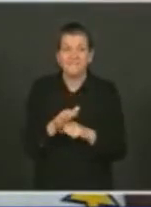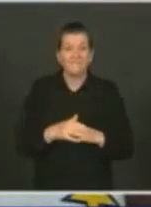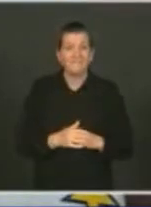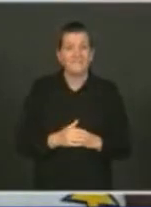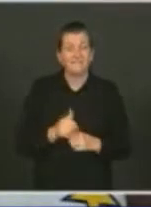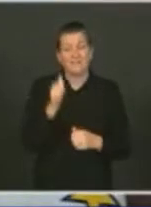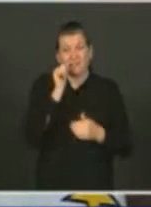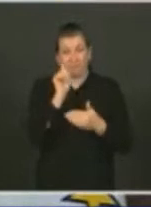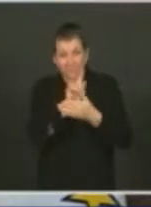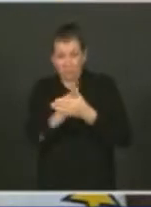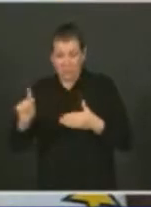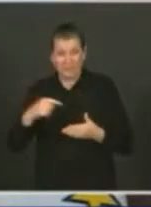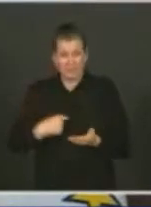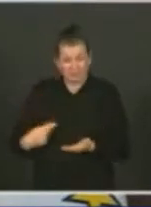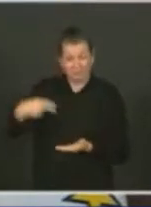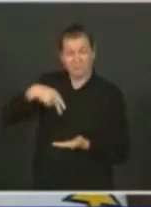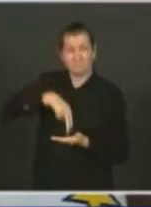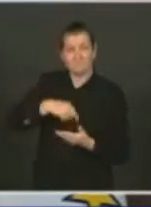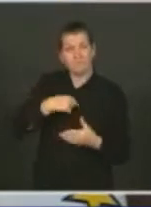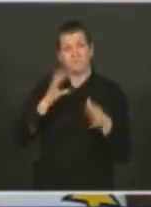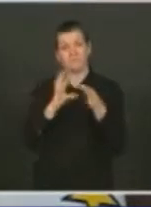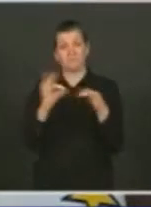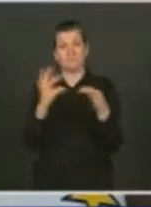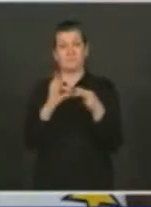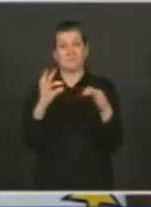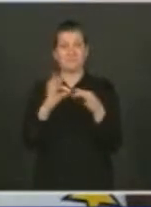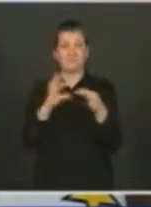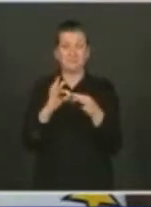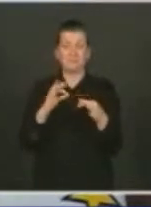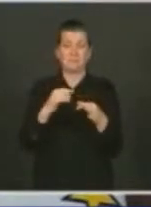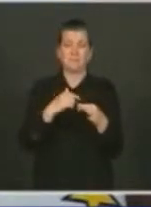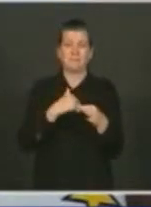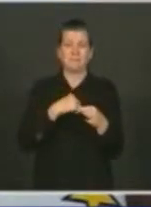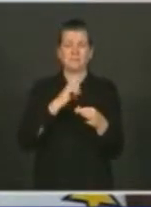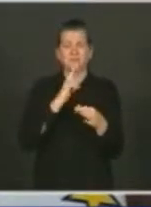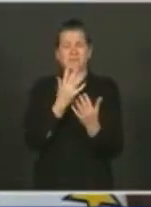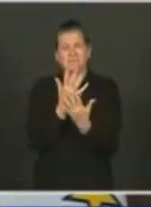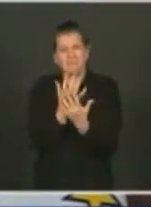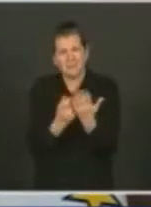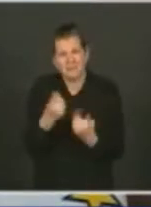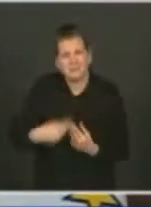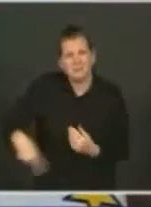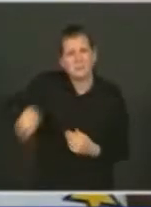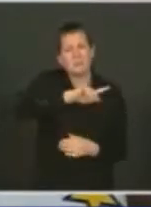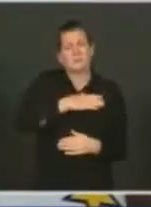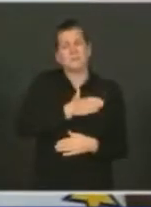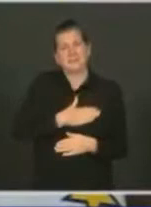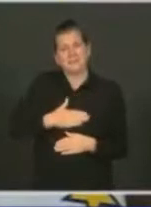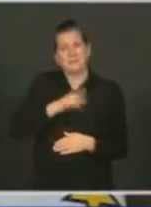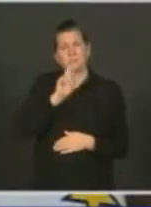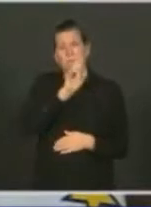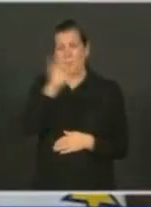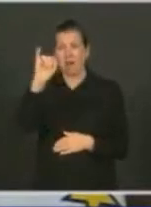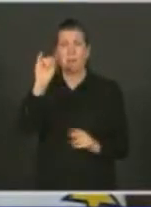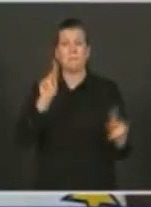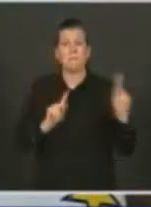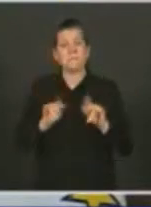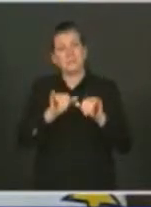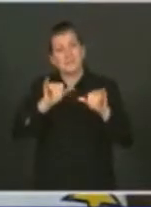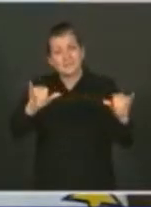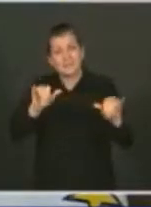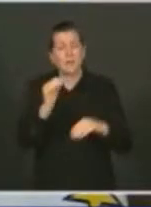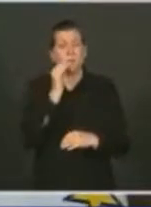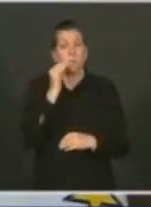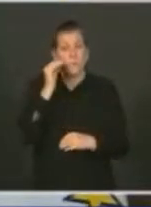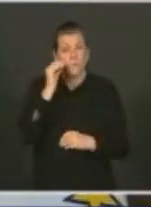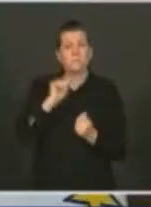week, imploring you, asking the good people of Rhode Island to stay at home and change your